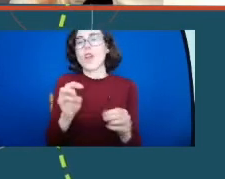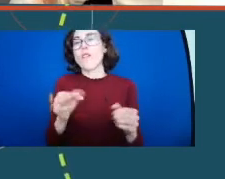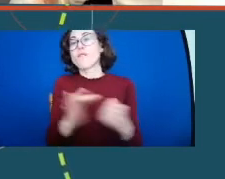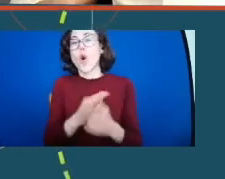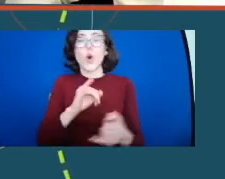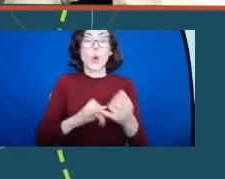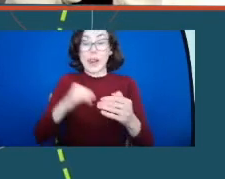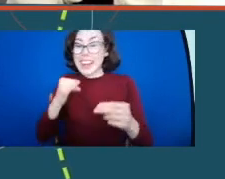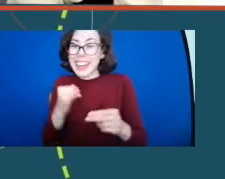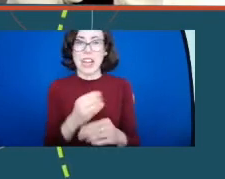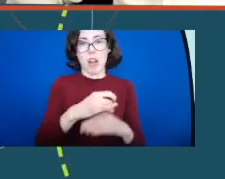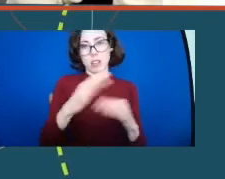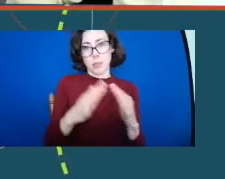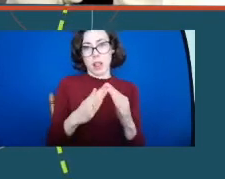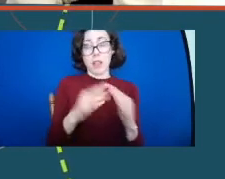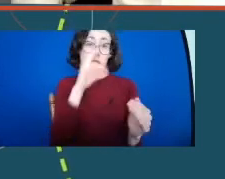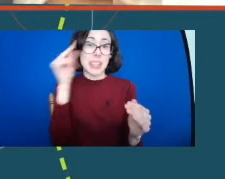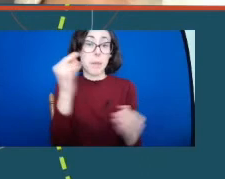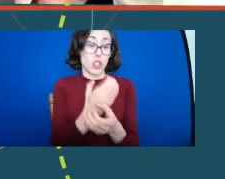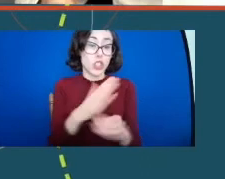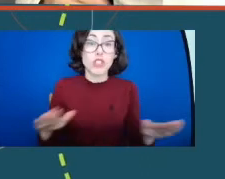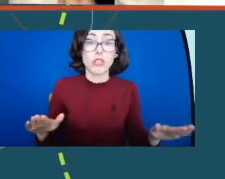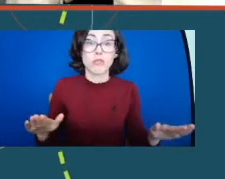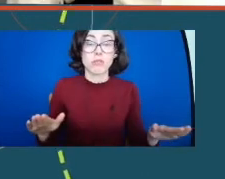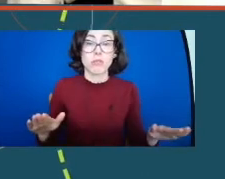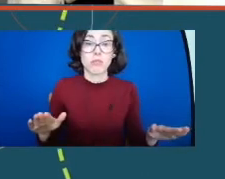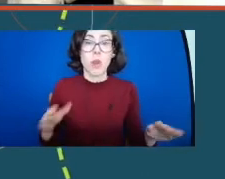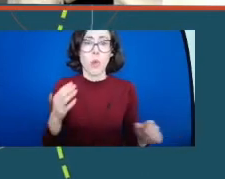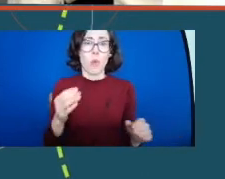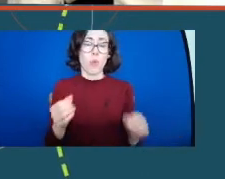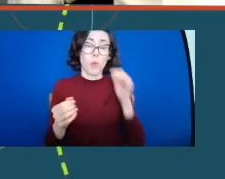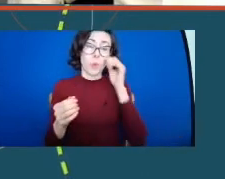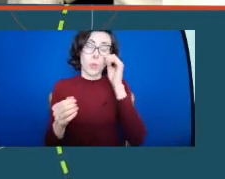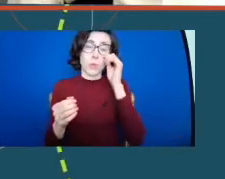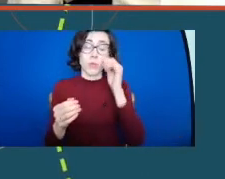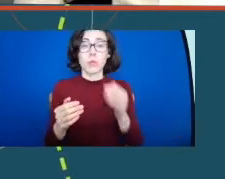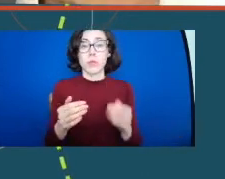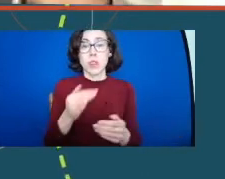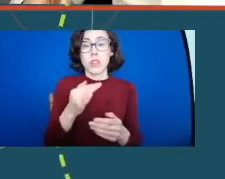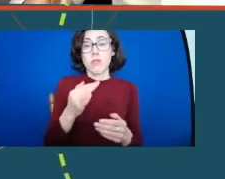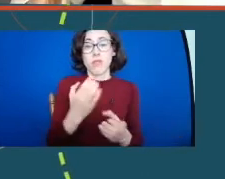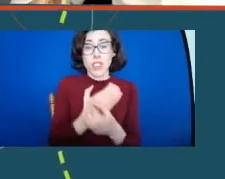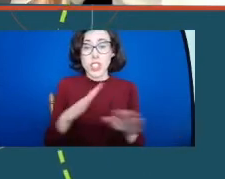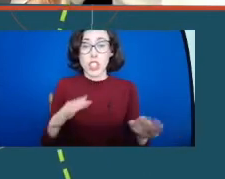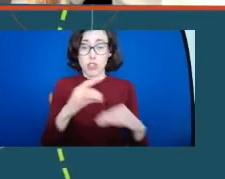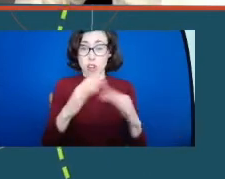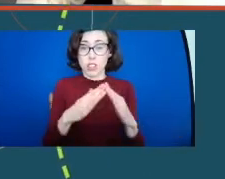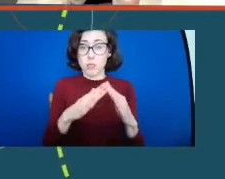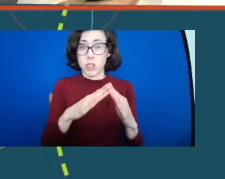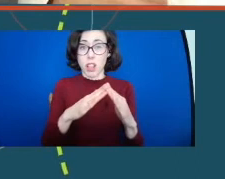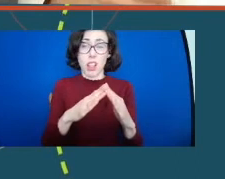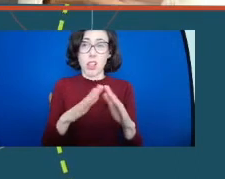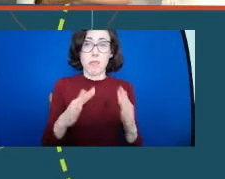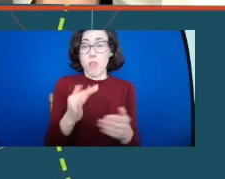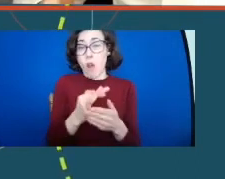children. We have many, many children's hospitals in this country. I'm sure it's the same way in Ireland and other parts of the world. The child may go in